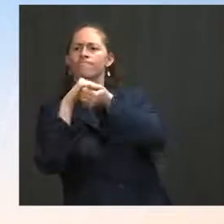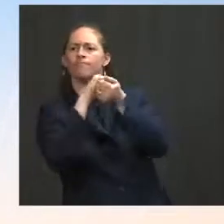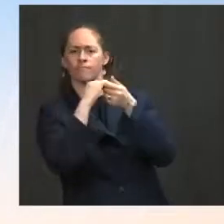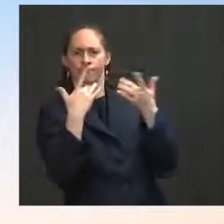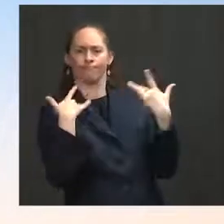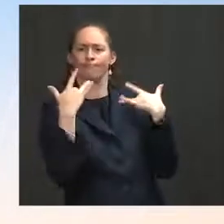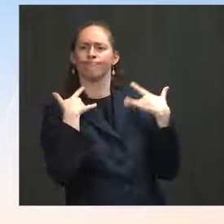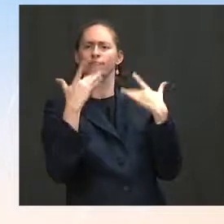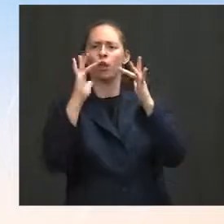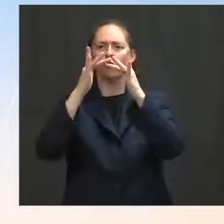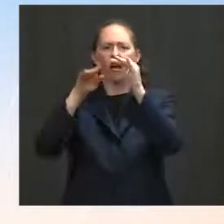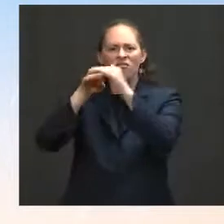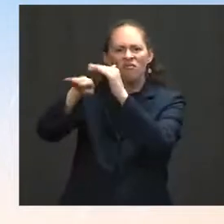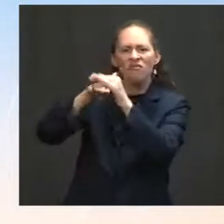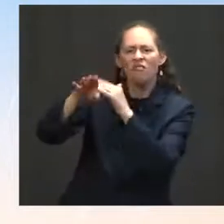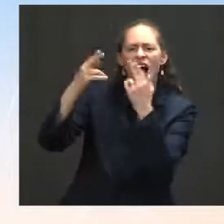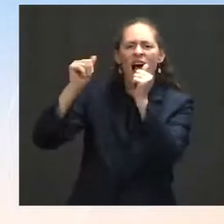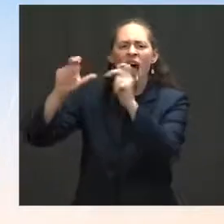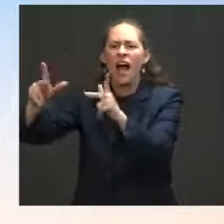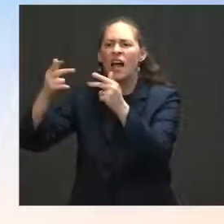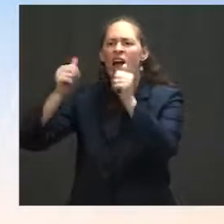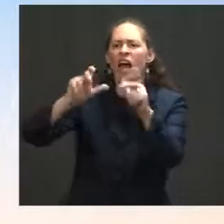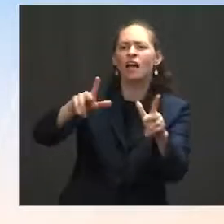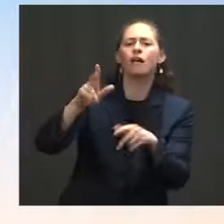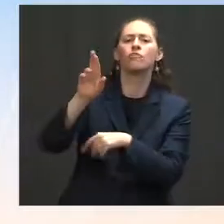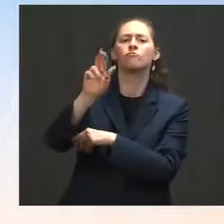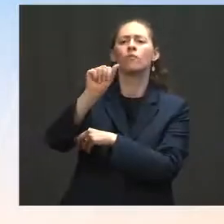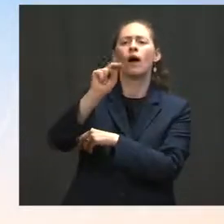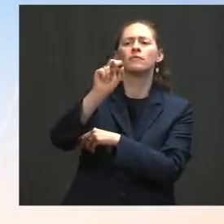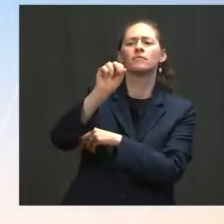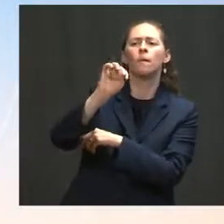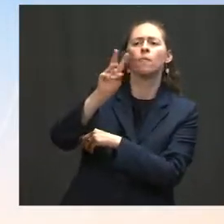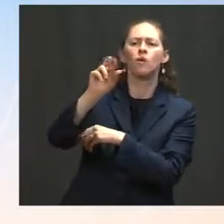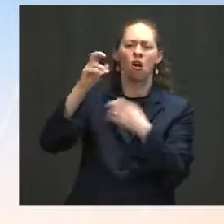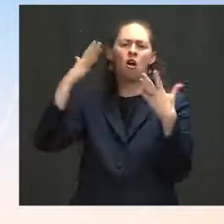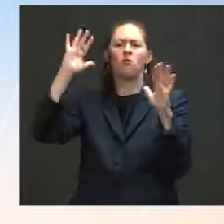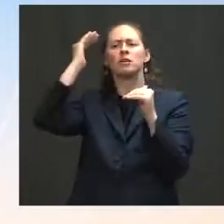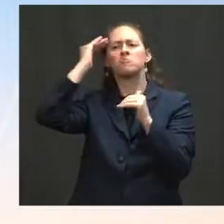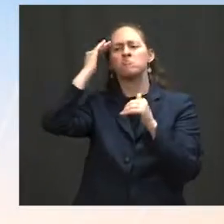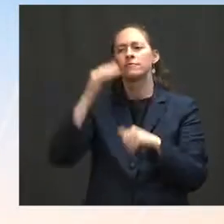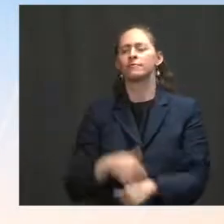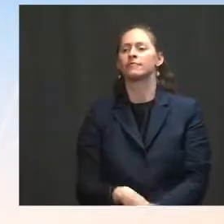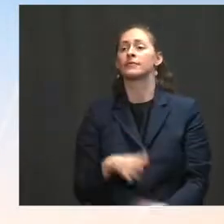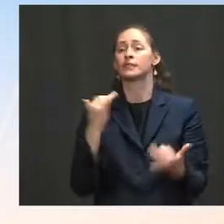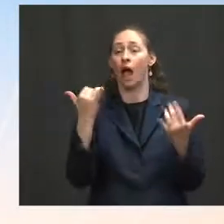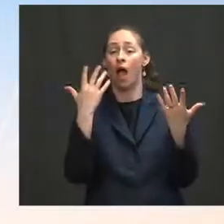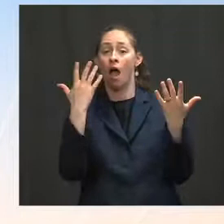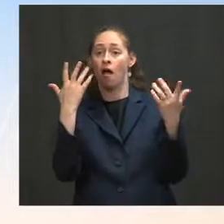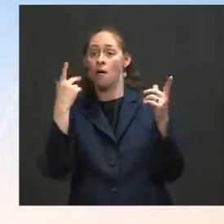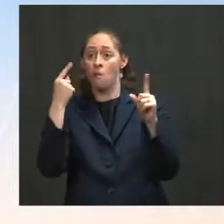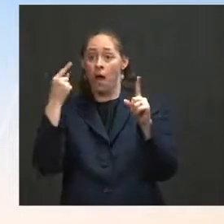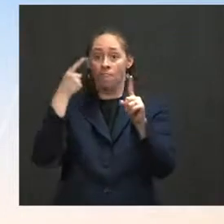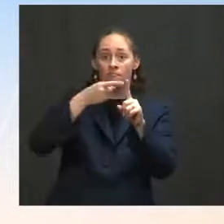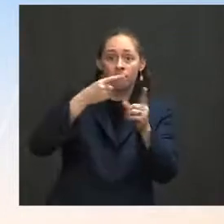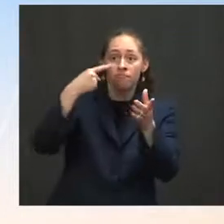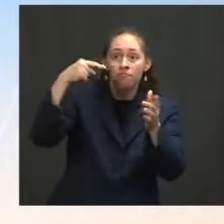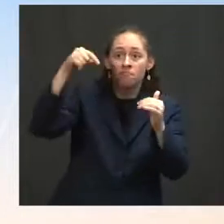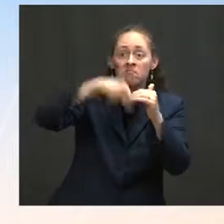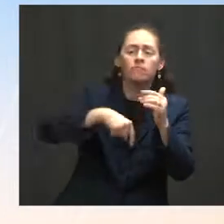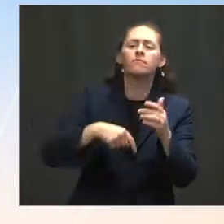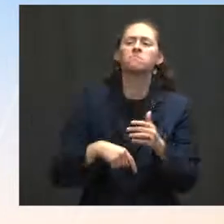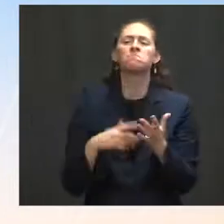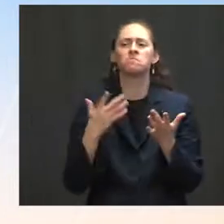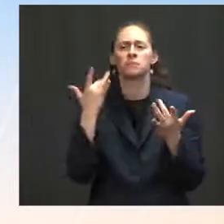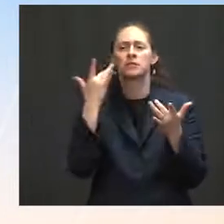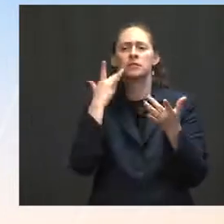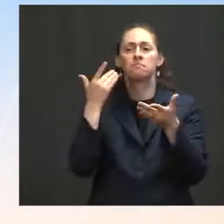countries around the globe. In terms of what percentage of the meeting, I think we'll have more as we get closer to the meeting with Chancellor